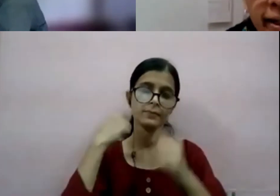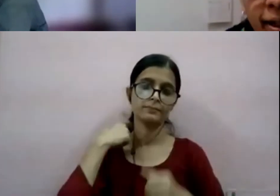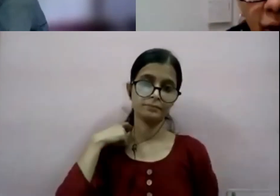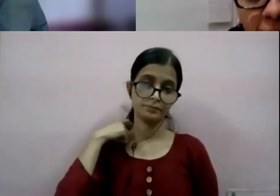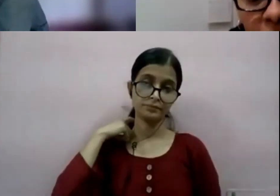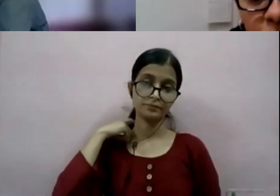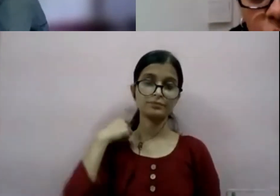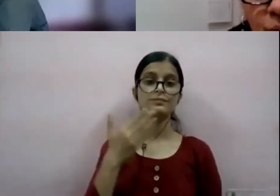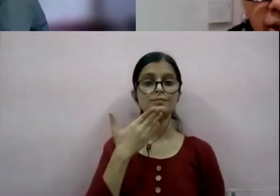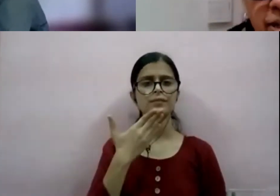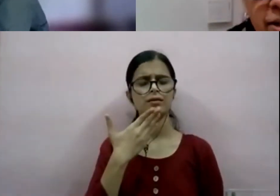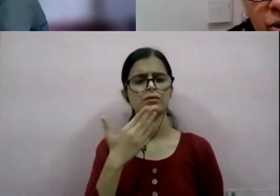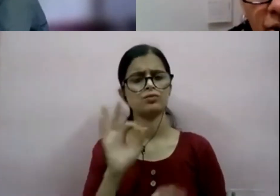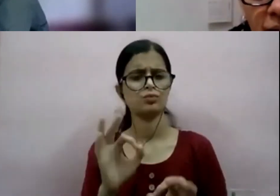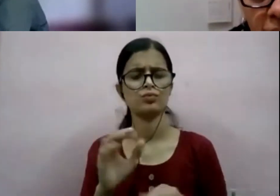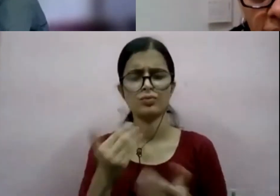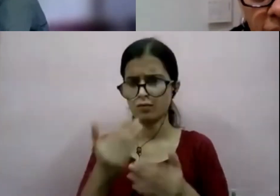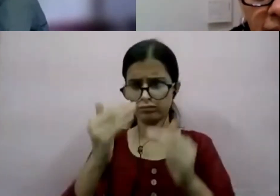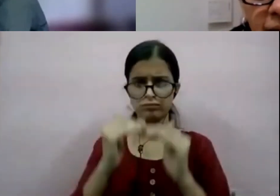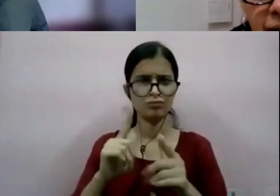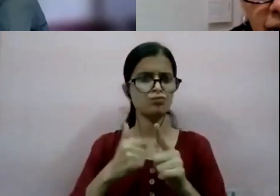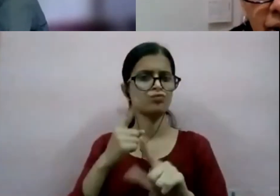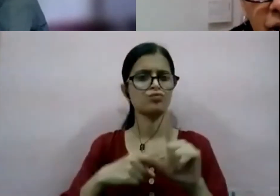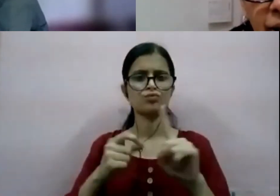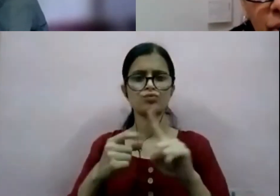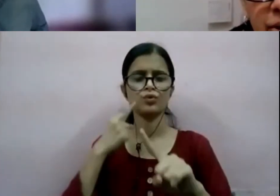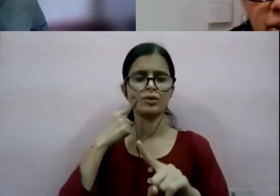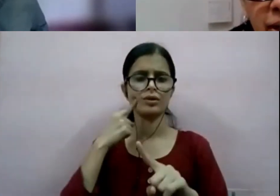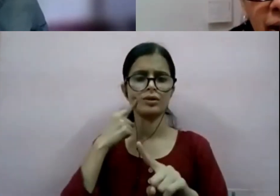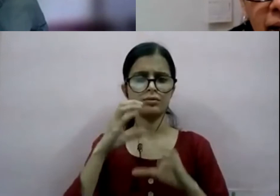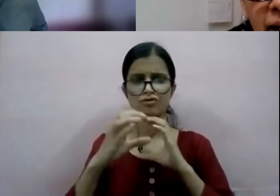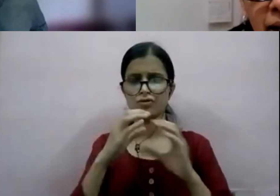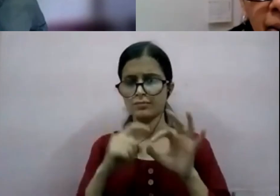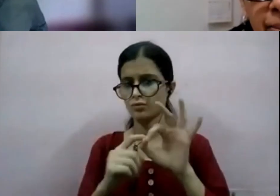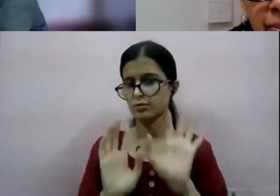All right, thank you. I think that was Jyoti's. It's also in the chat box.